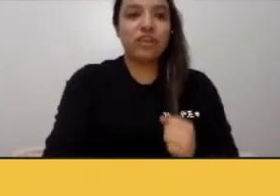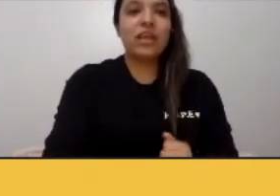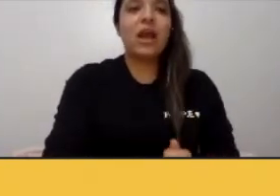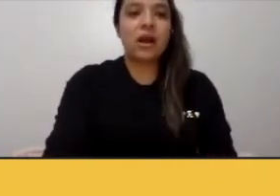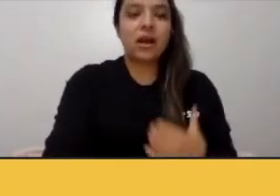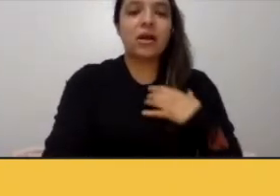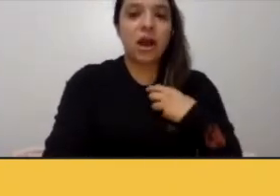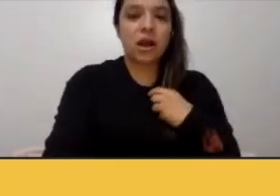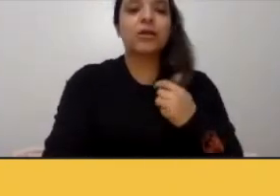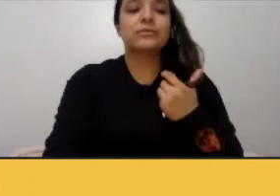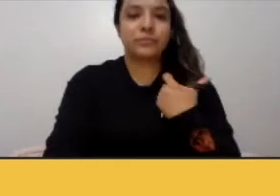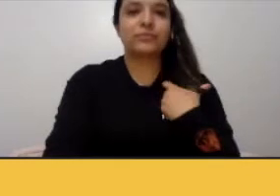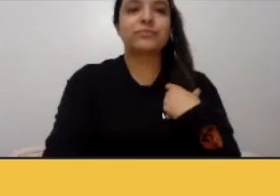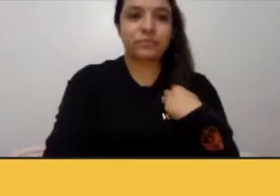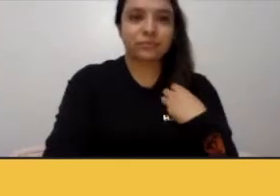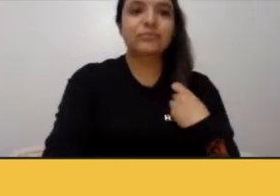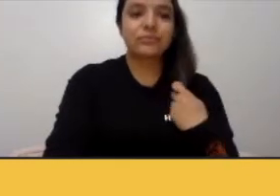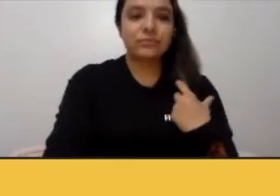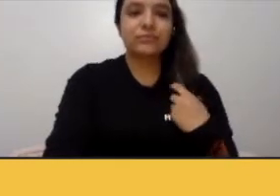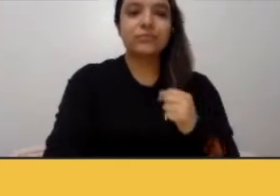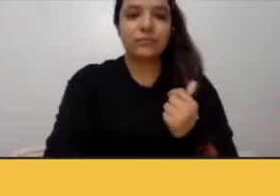O-N-G, ung,